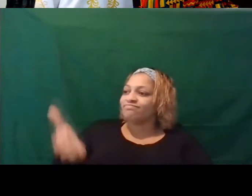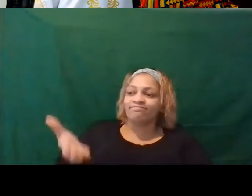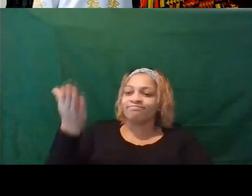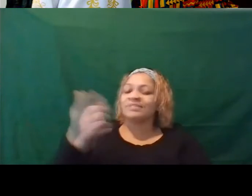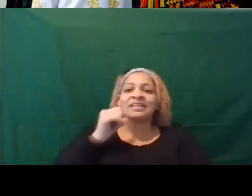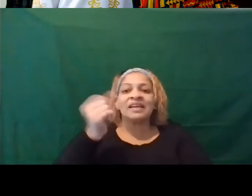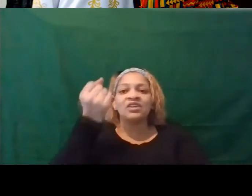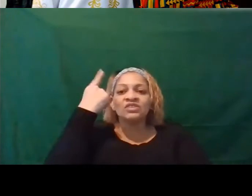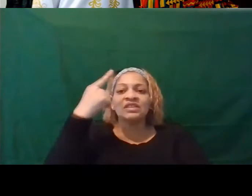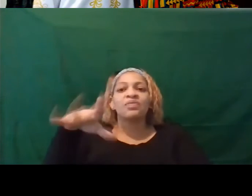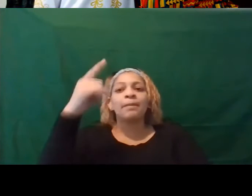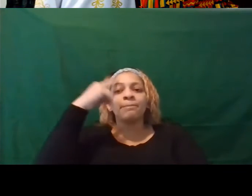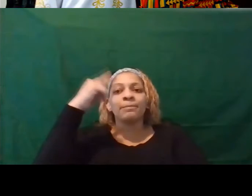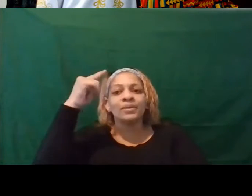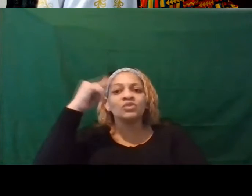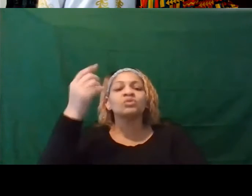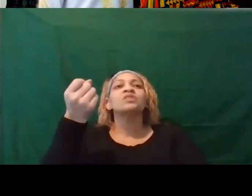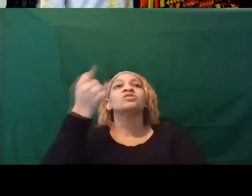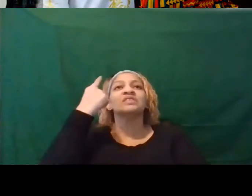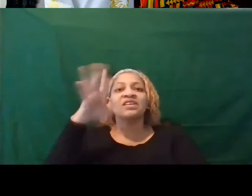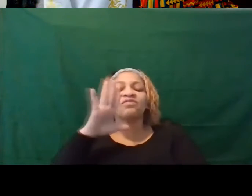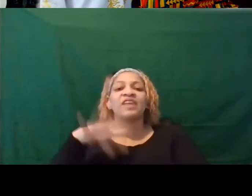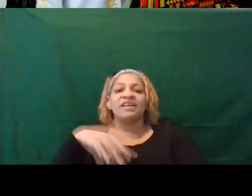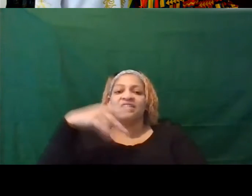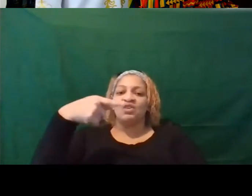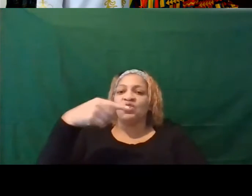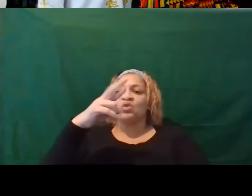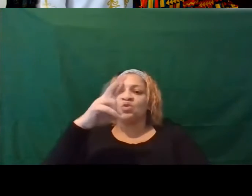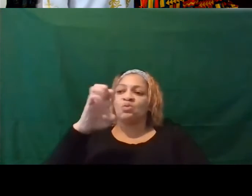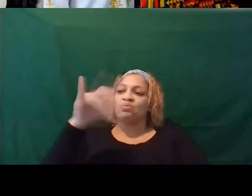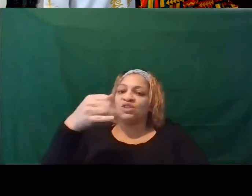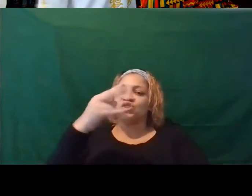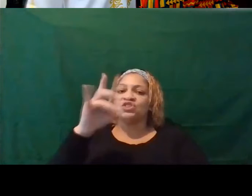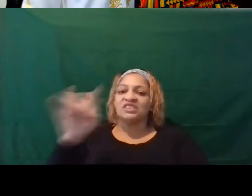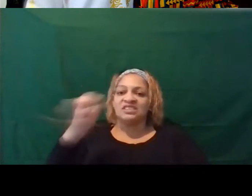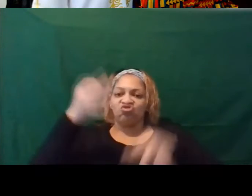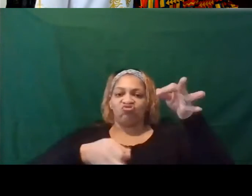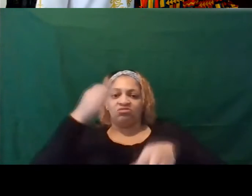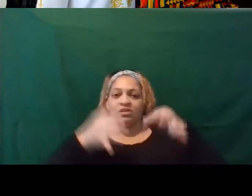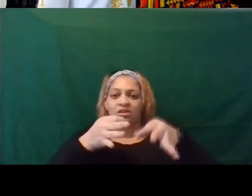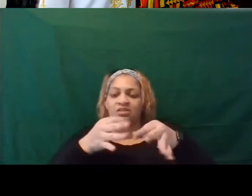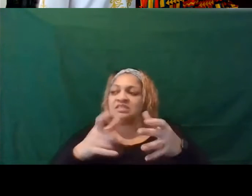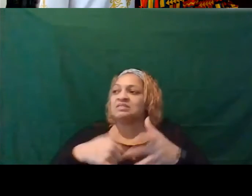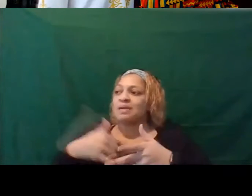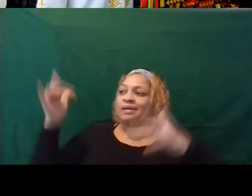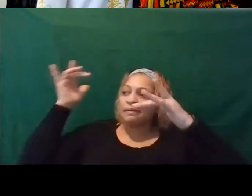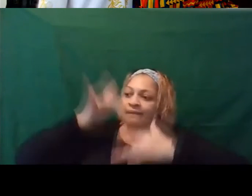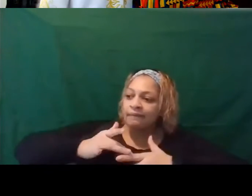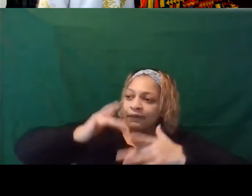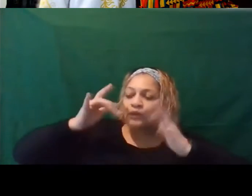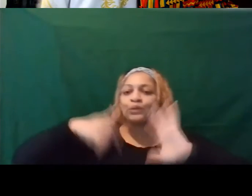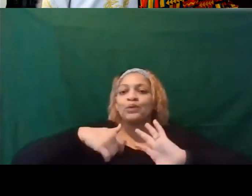this mental concept of prejudice and this lived experience, maybe illness or